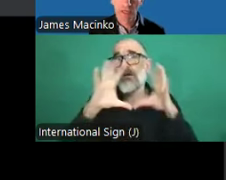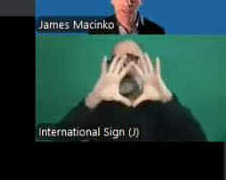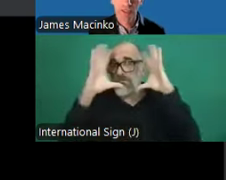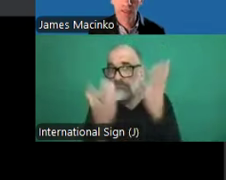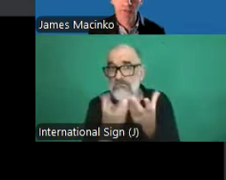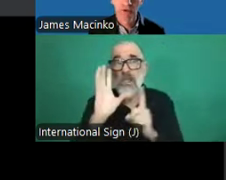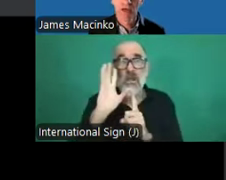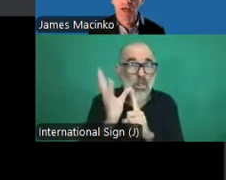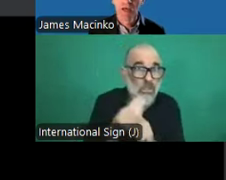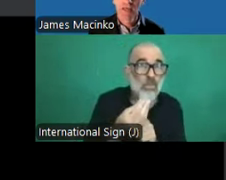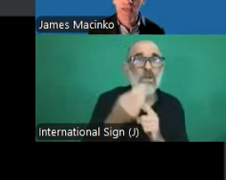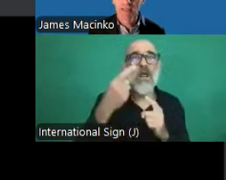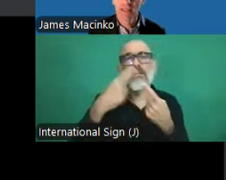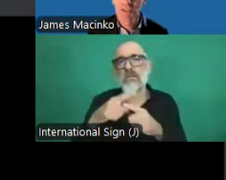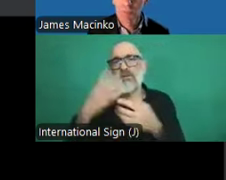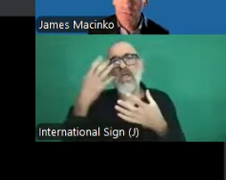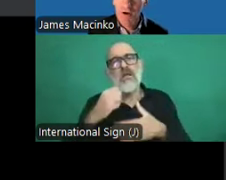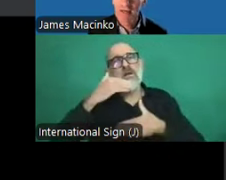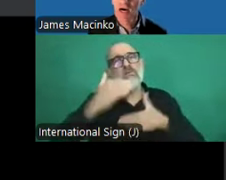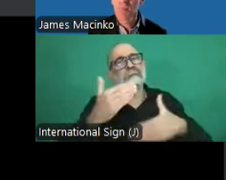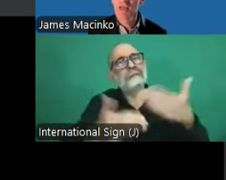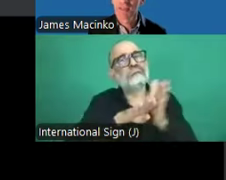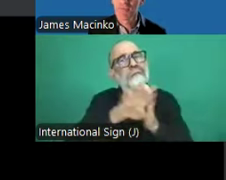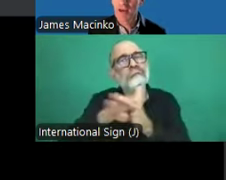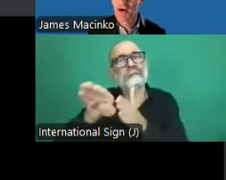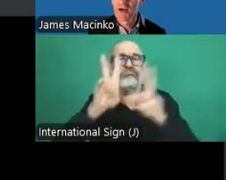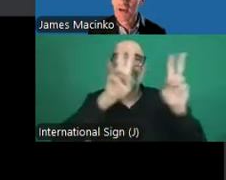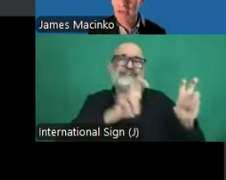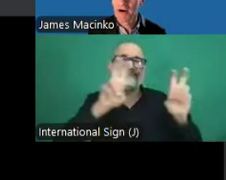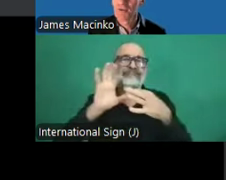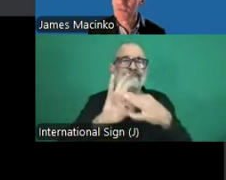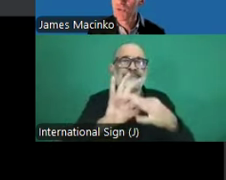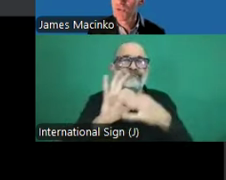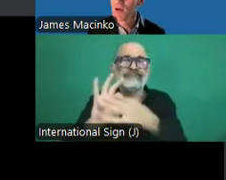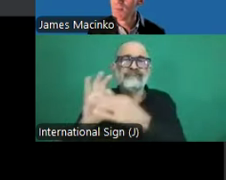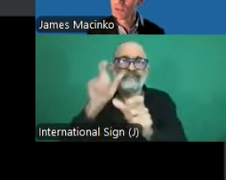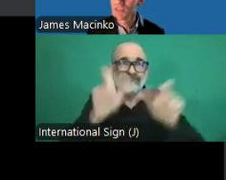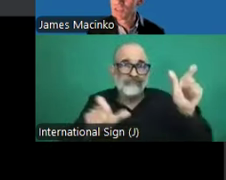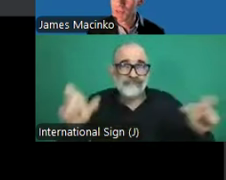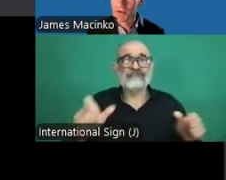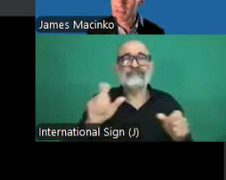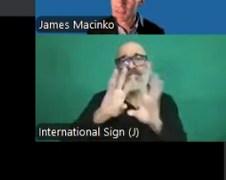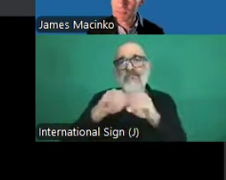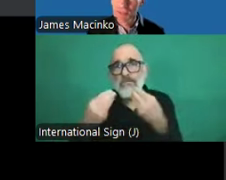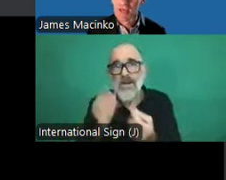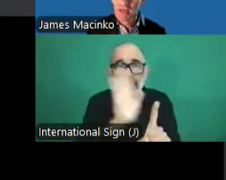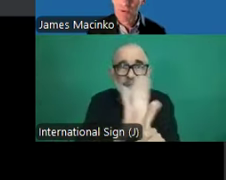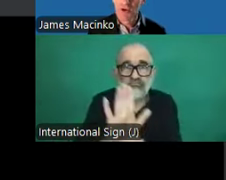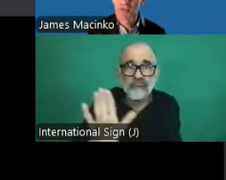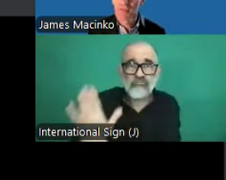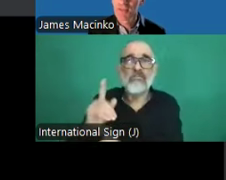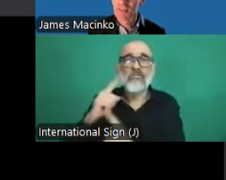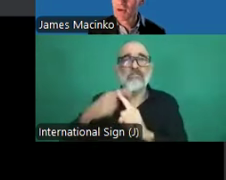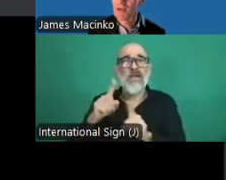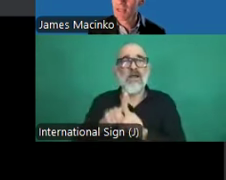long-term relationship. It needs to provide comprehensive care through multidisciplinary teams. And we